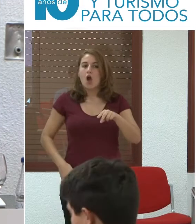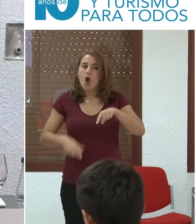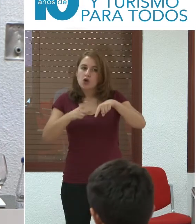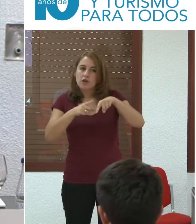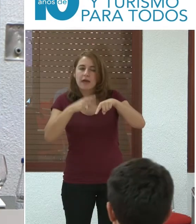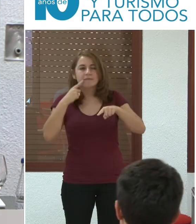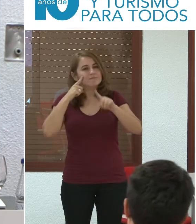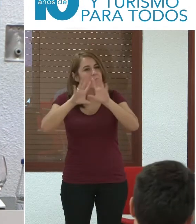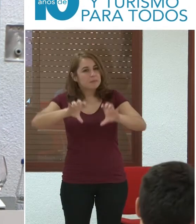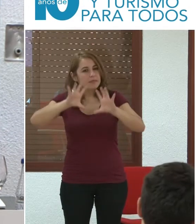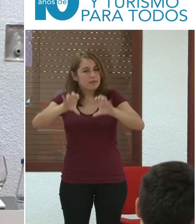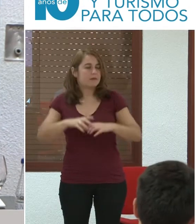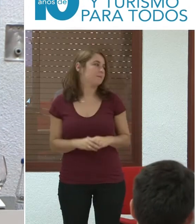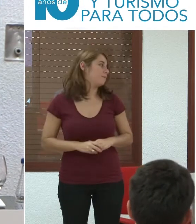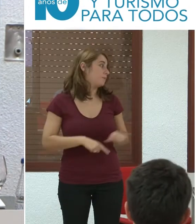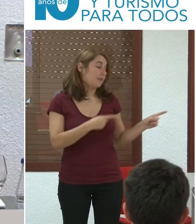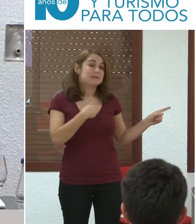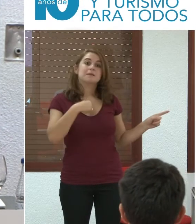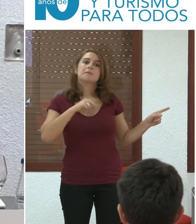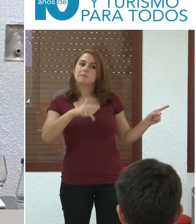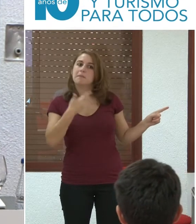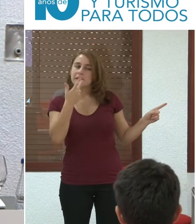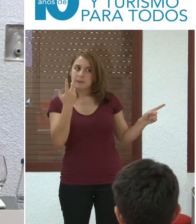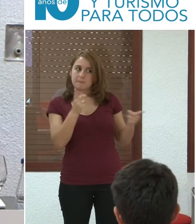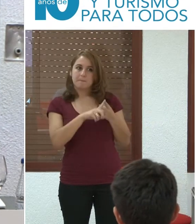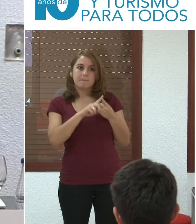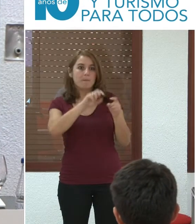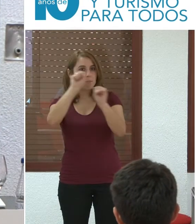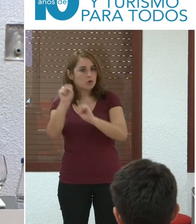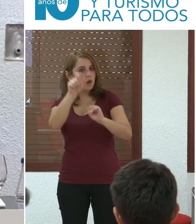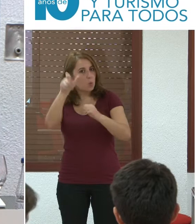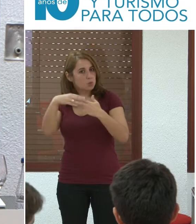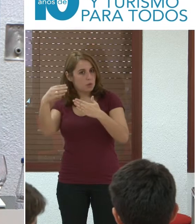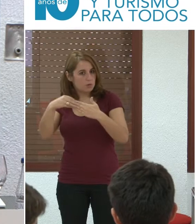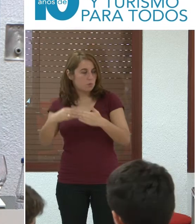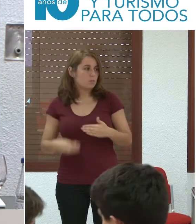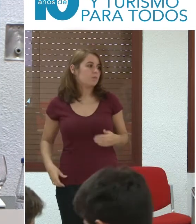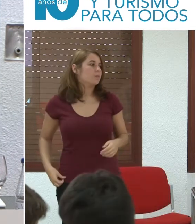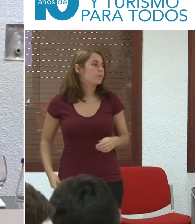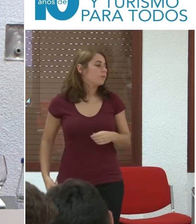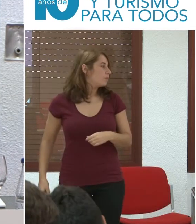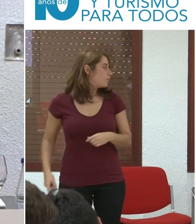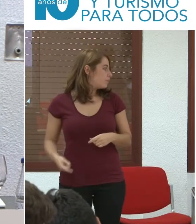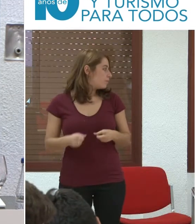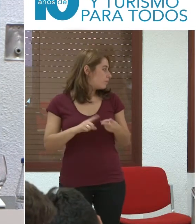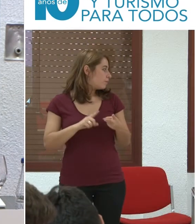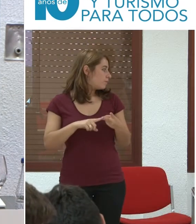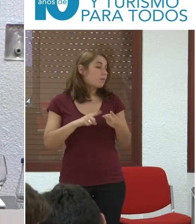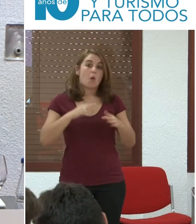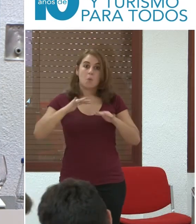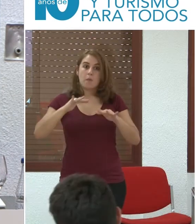learning knee. This actuator allows us to protect the user in the first